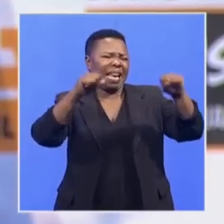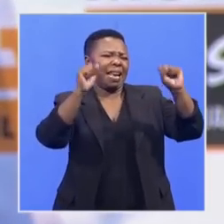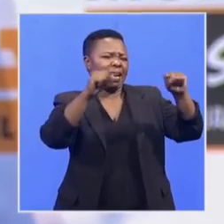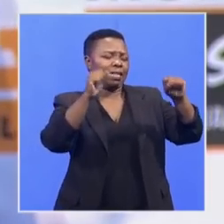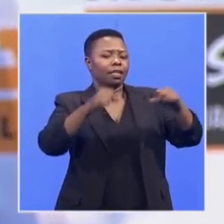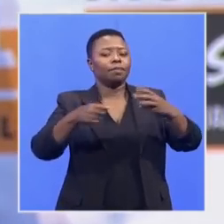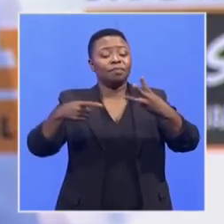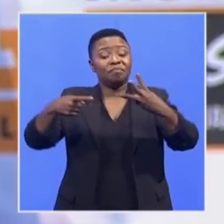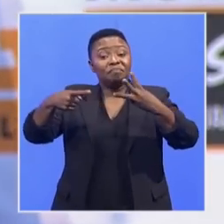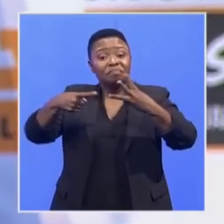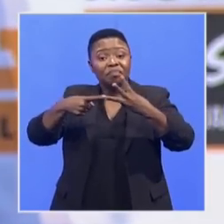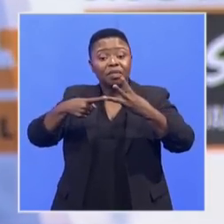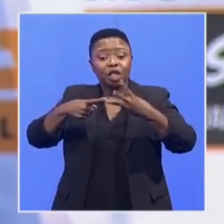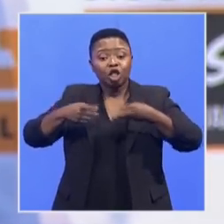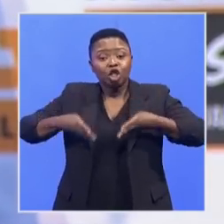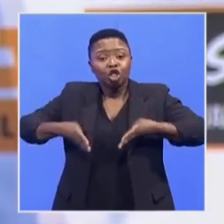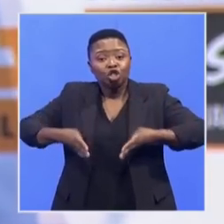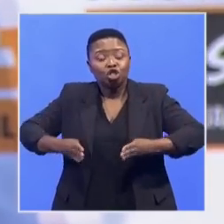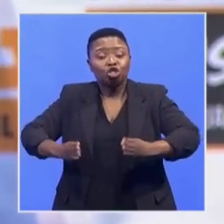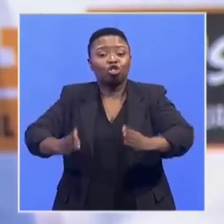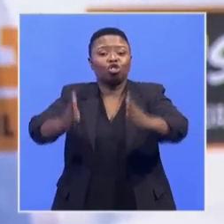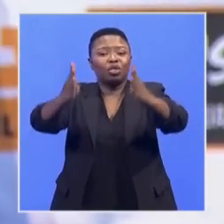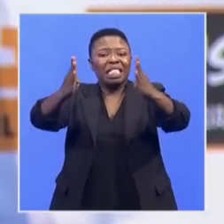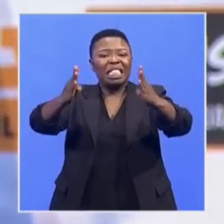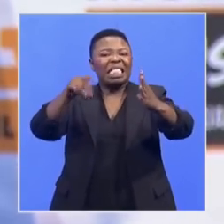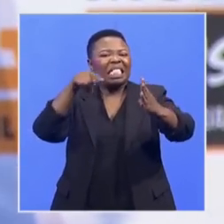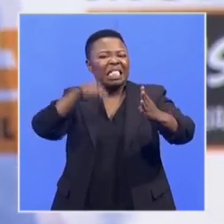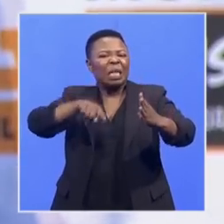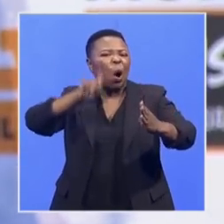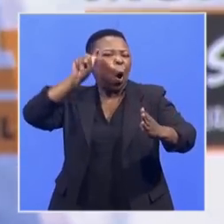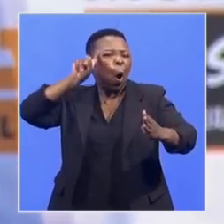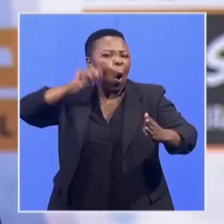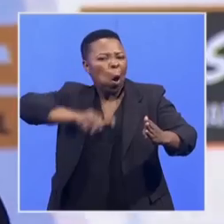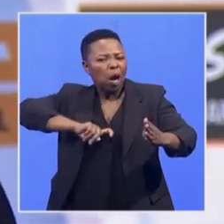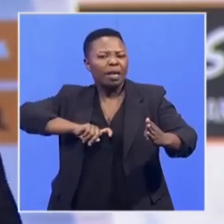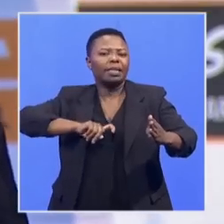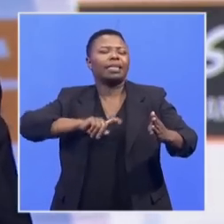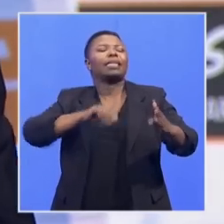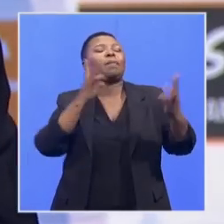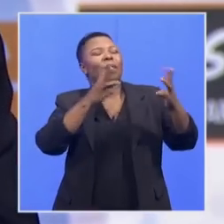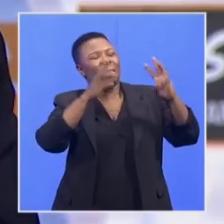Ditsela mo re dulang teng di maswe.